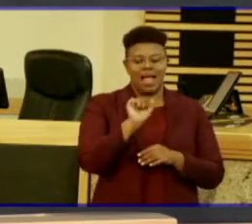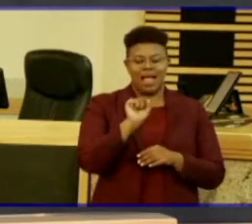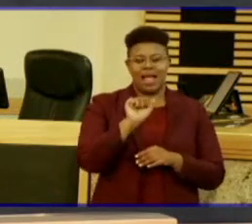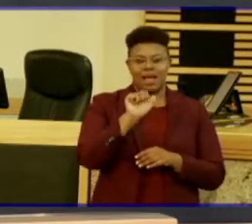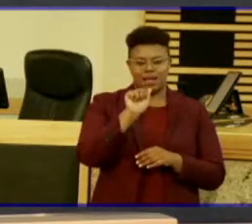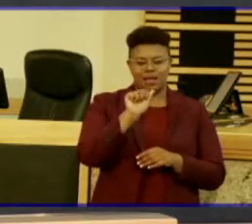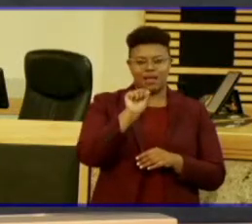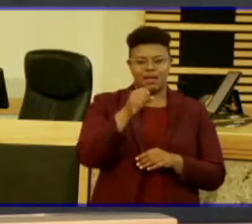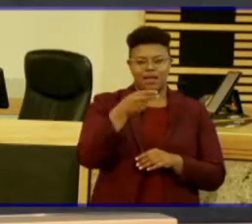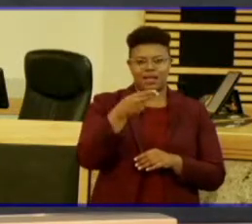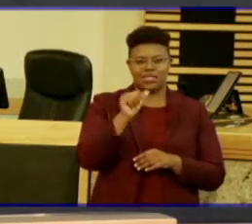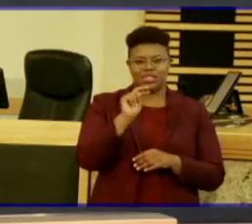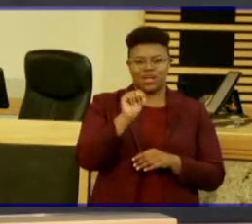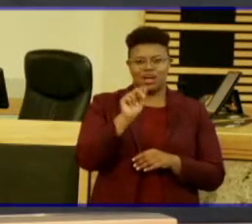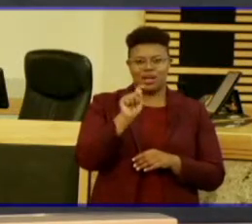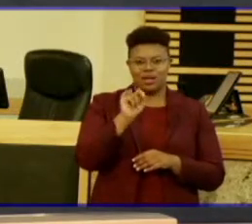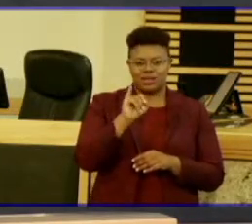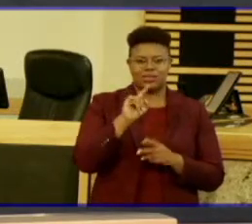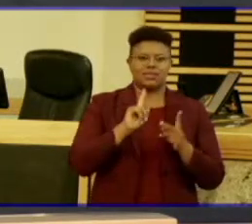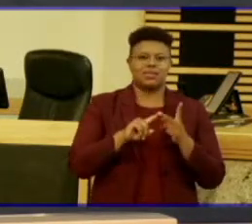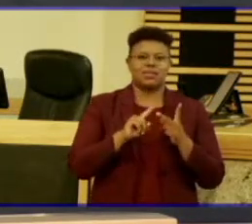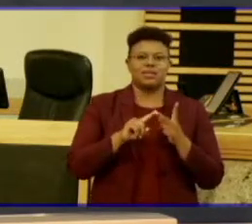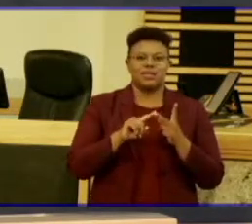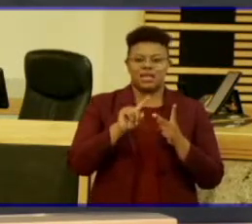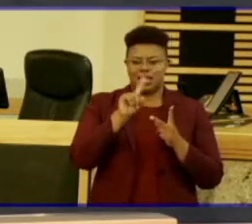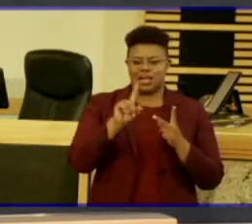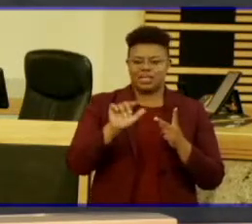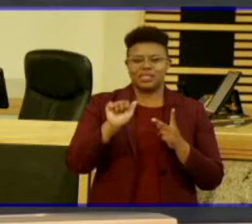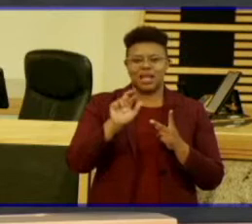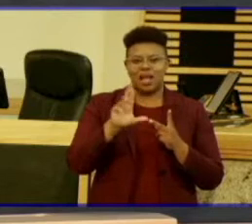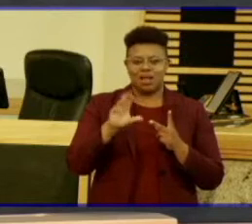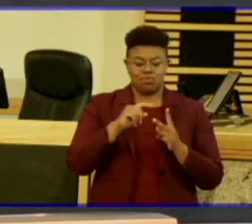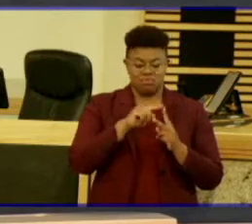and Exxaro, who will contribute towards the creation of